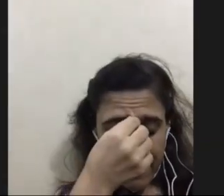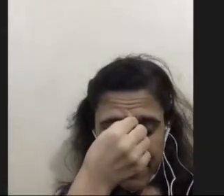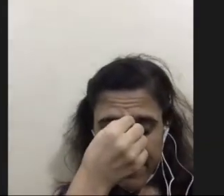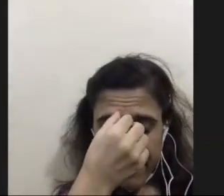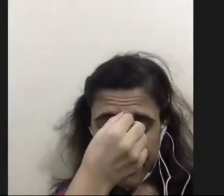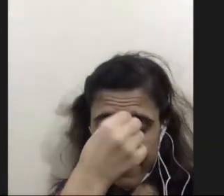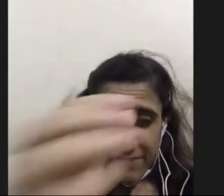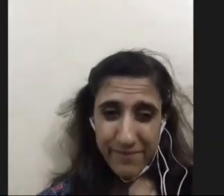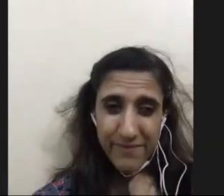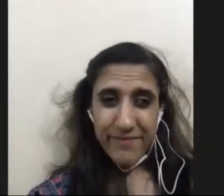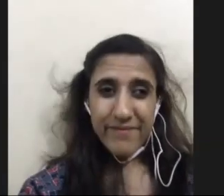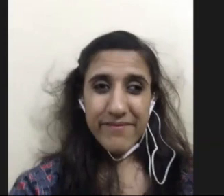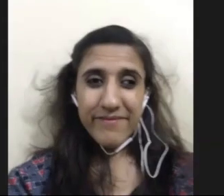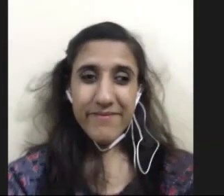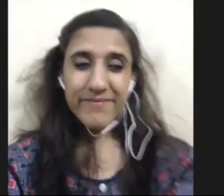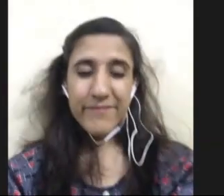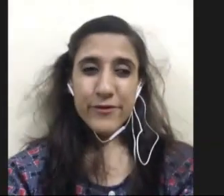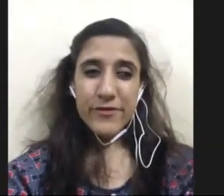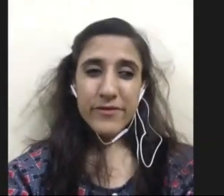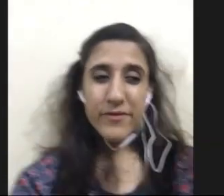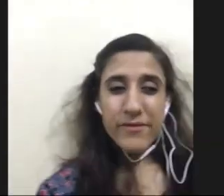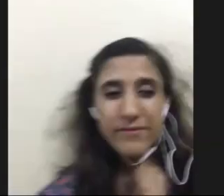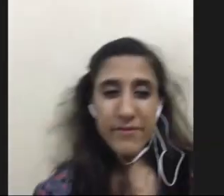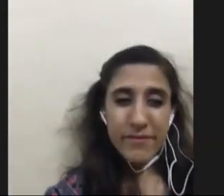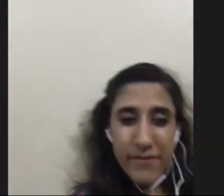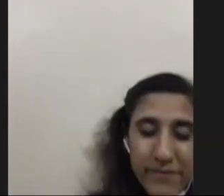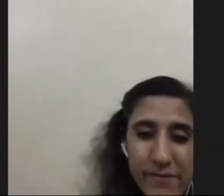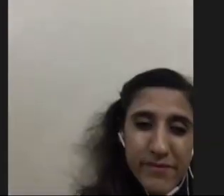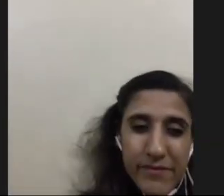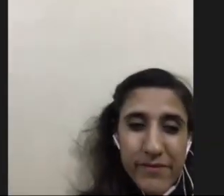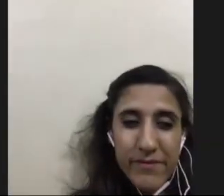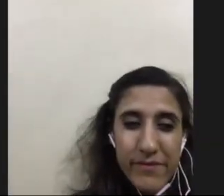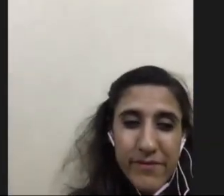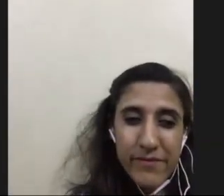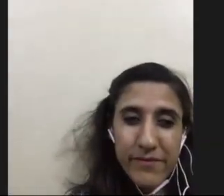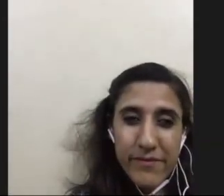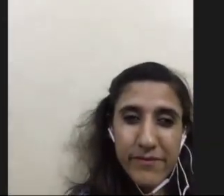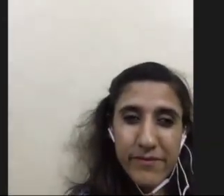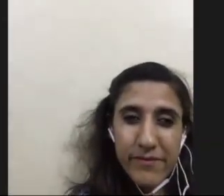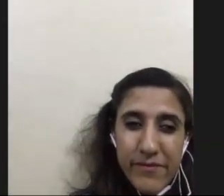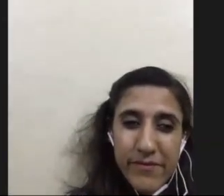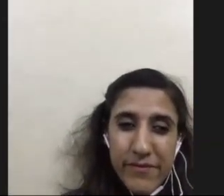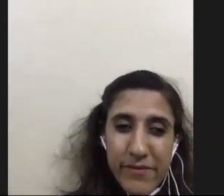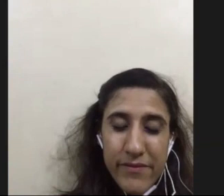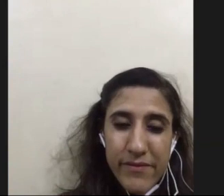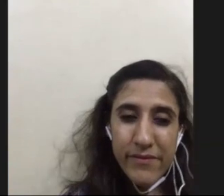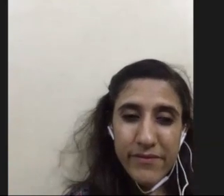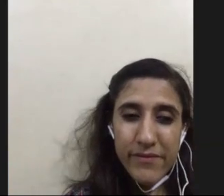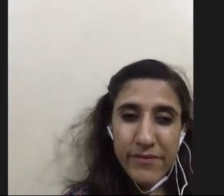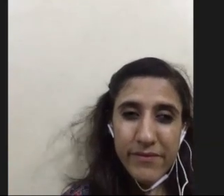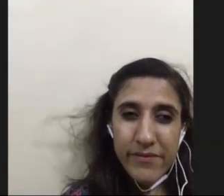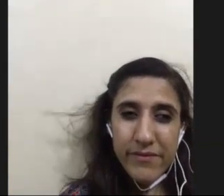to just go and see what their involvement with the Convention for People